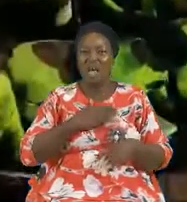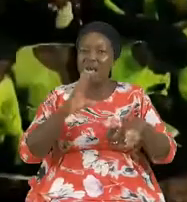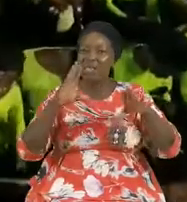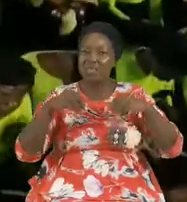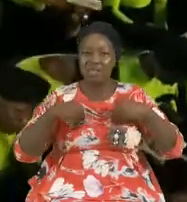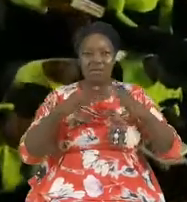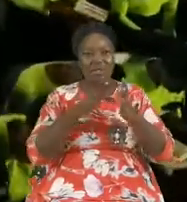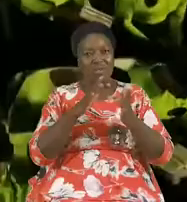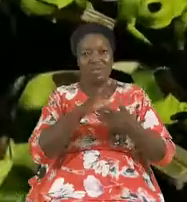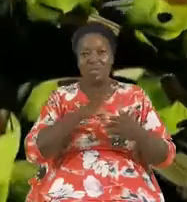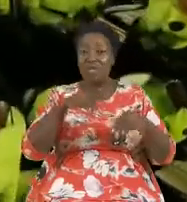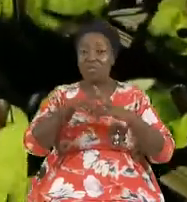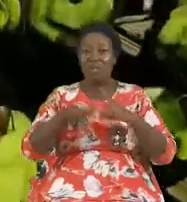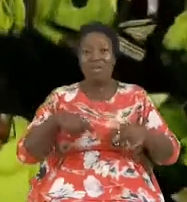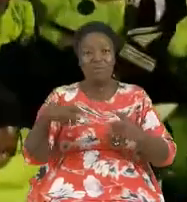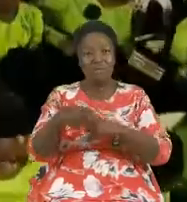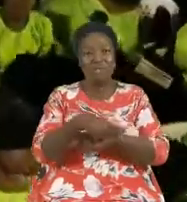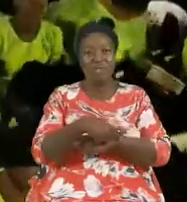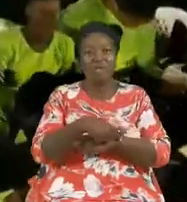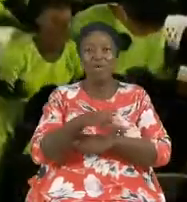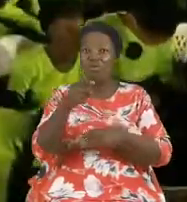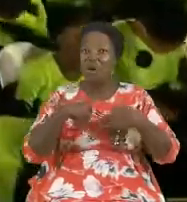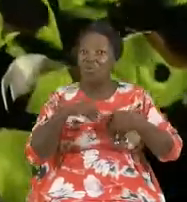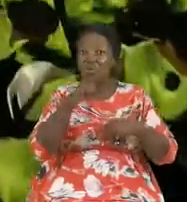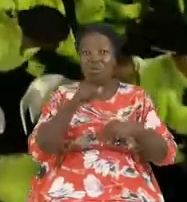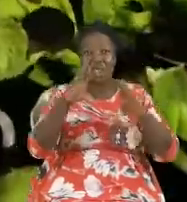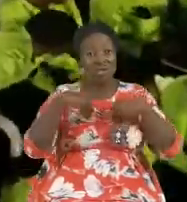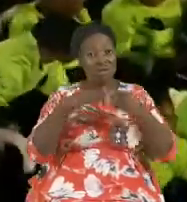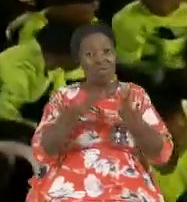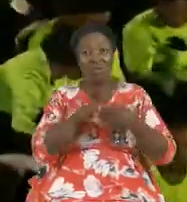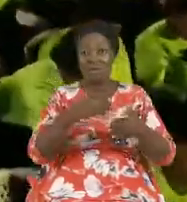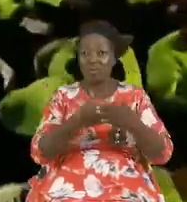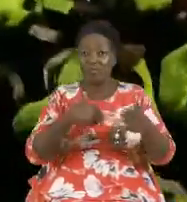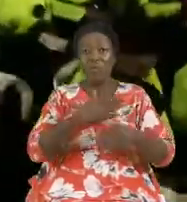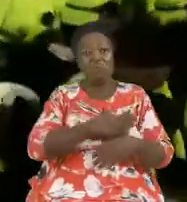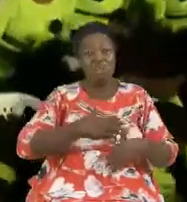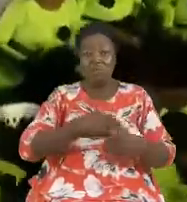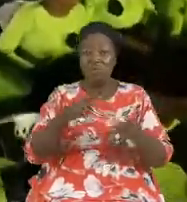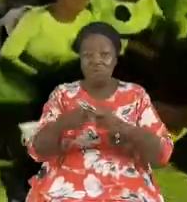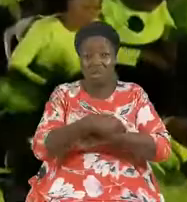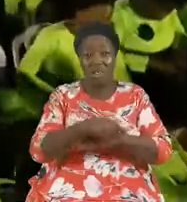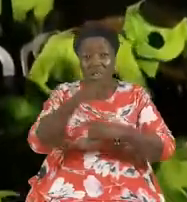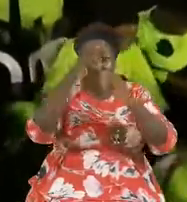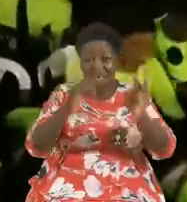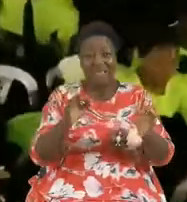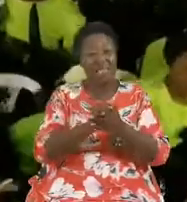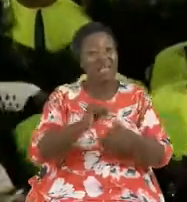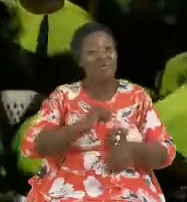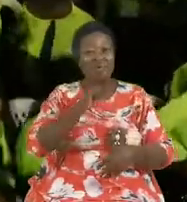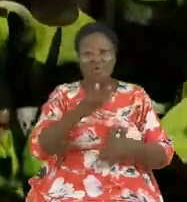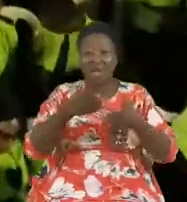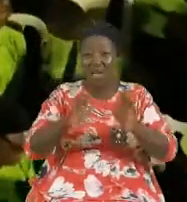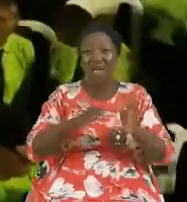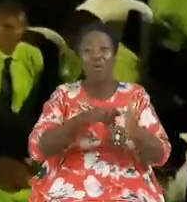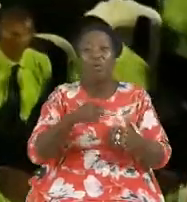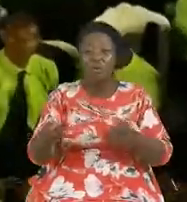eyes closed. You're giving yourself to the Lord. You have not done it before. And you say, today, I will not allow this day